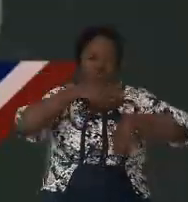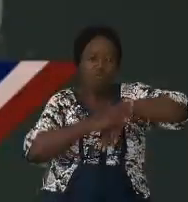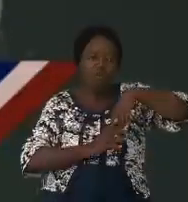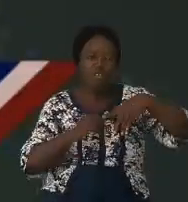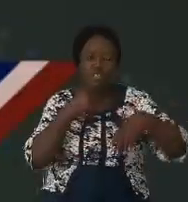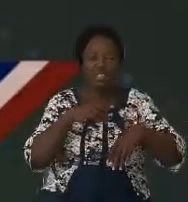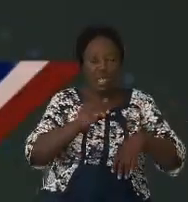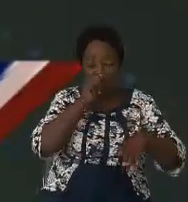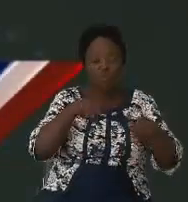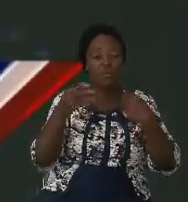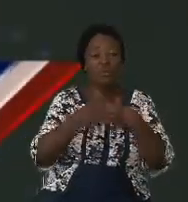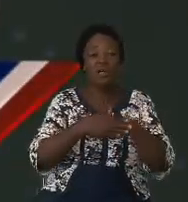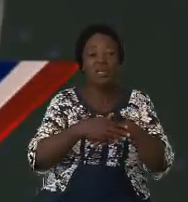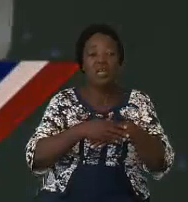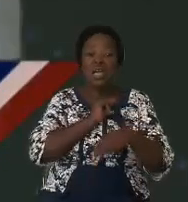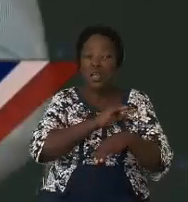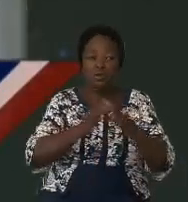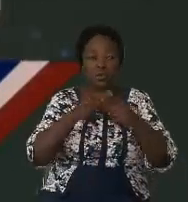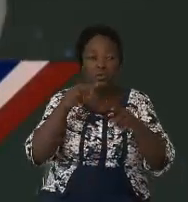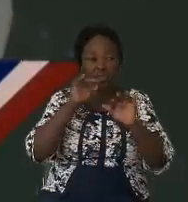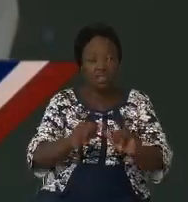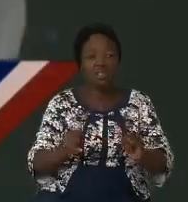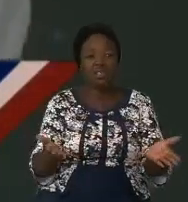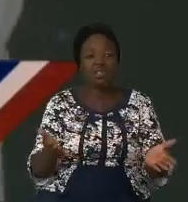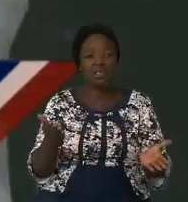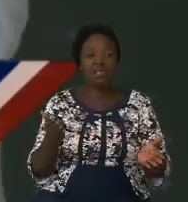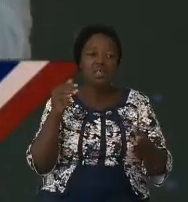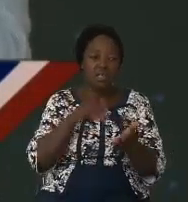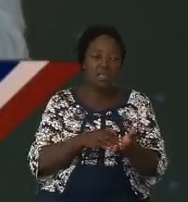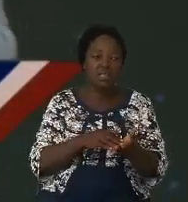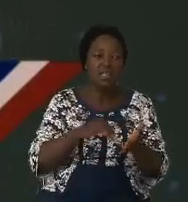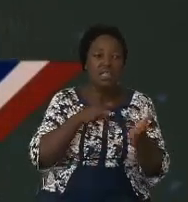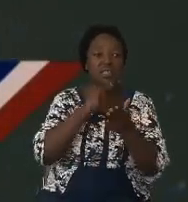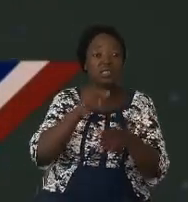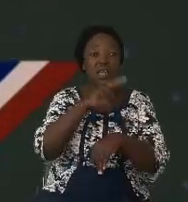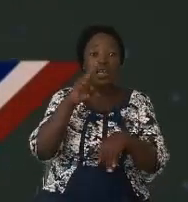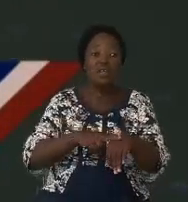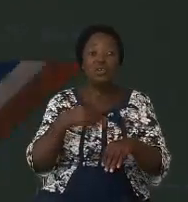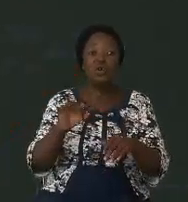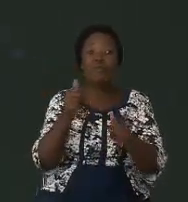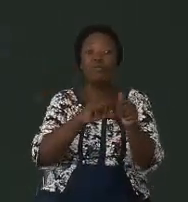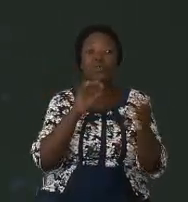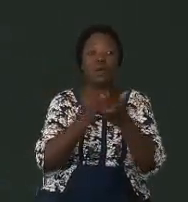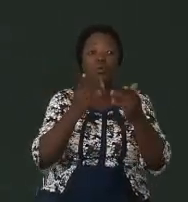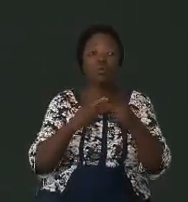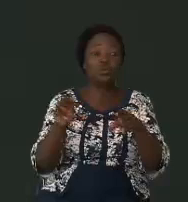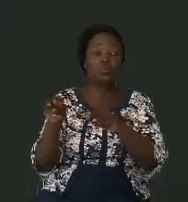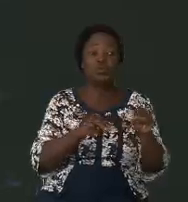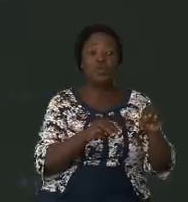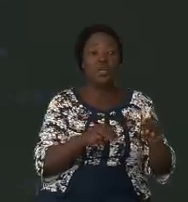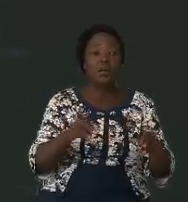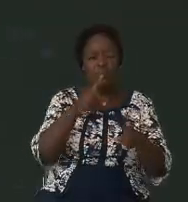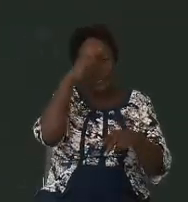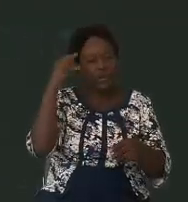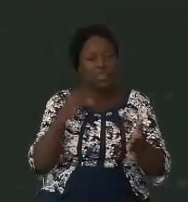little discomfort, I'm going, I'm packing up. I'm not going to stay here again. It's the nature of